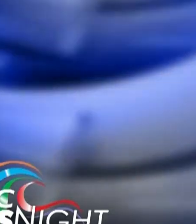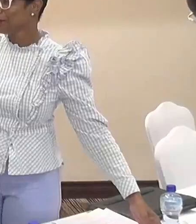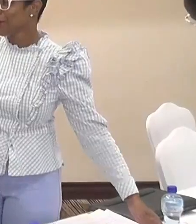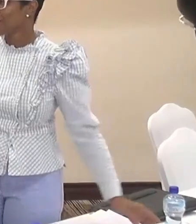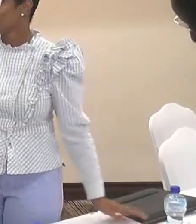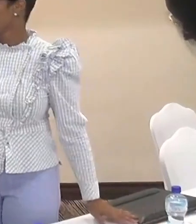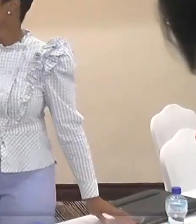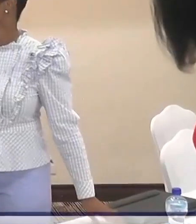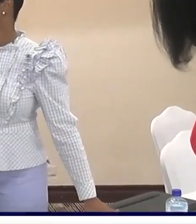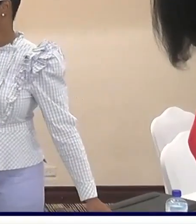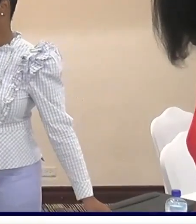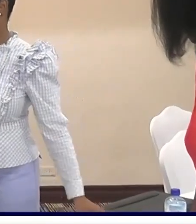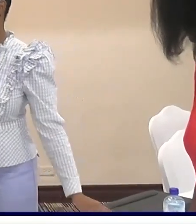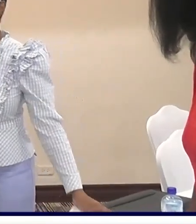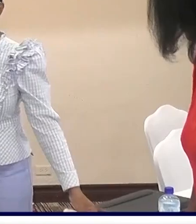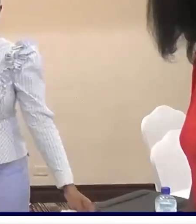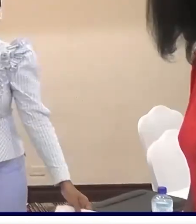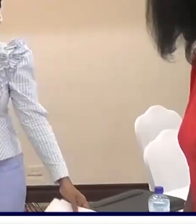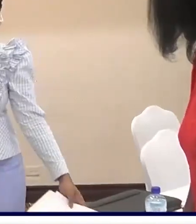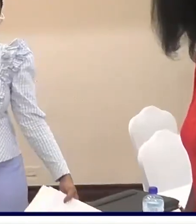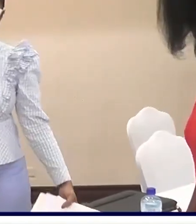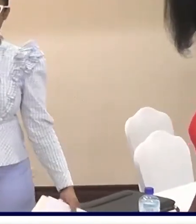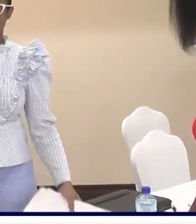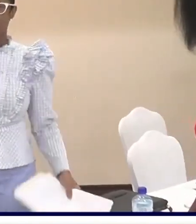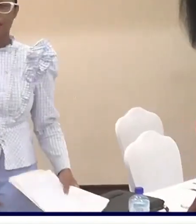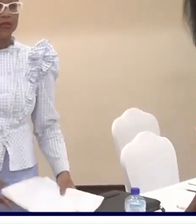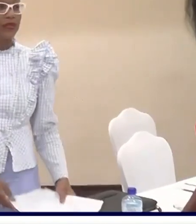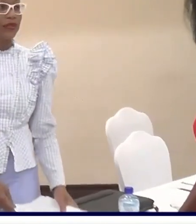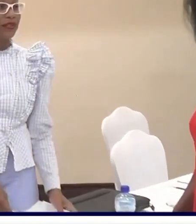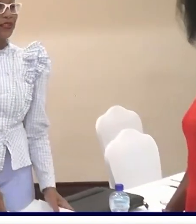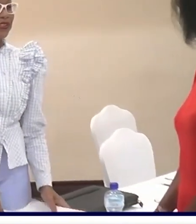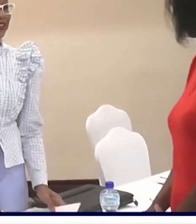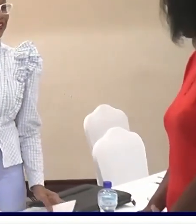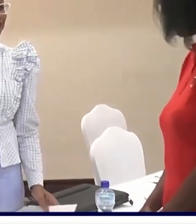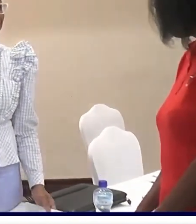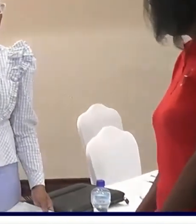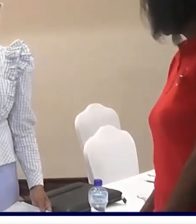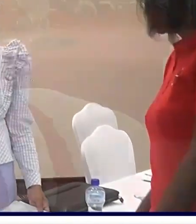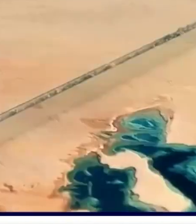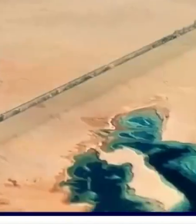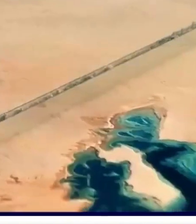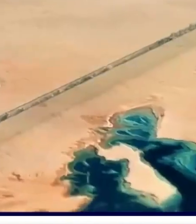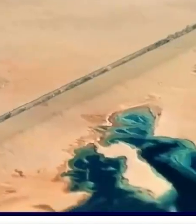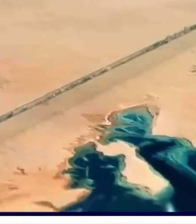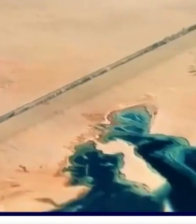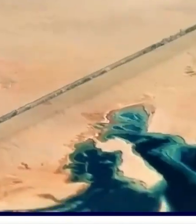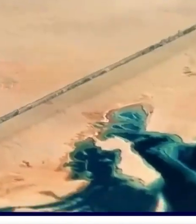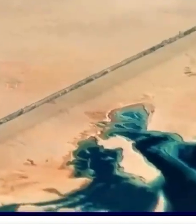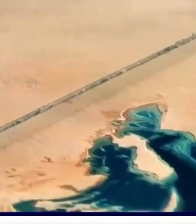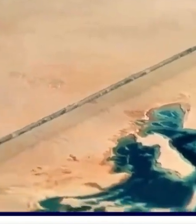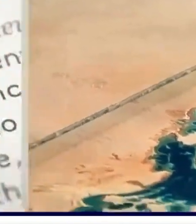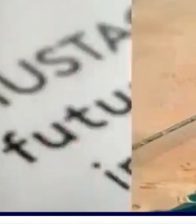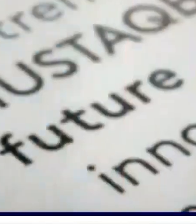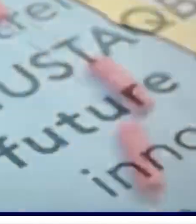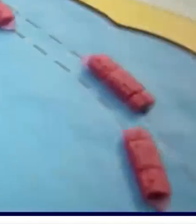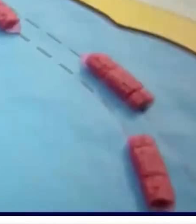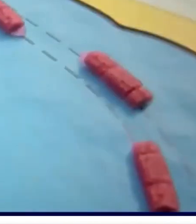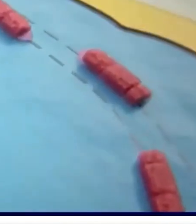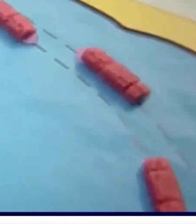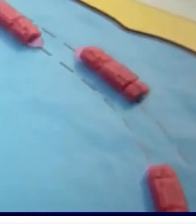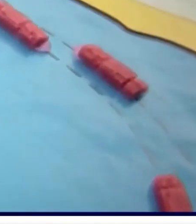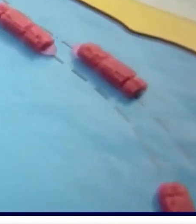Government working with stakeholders to make healthy foods more affordable. Barbadians among the thousands who could get jobs